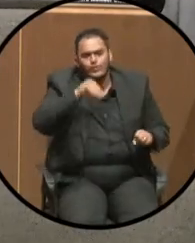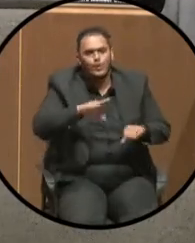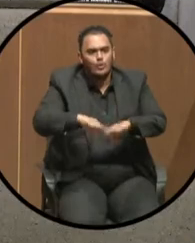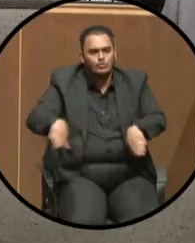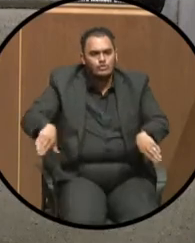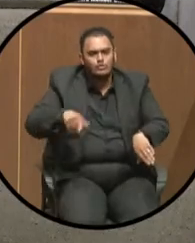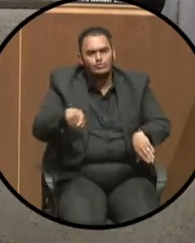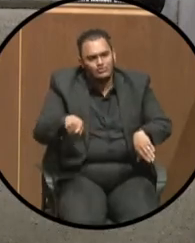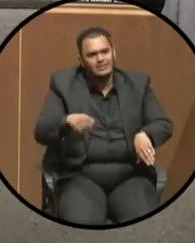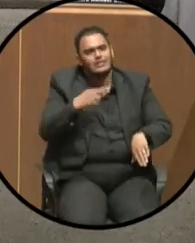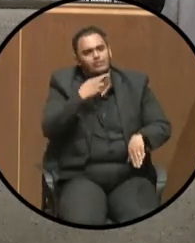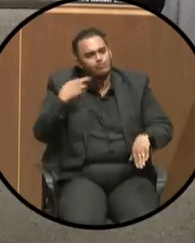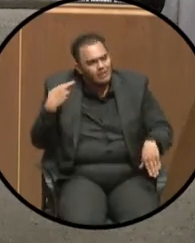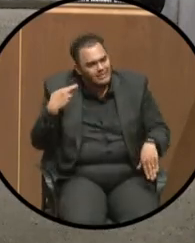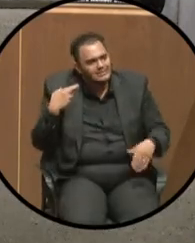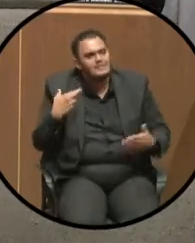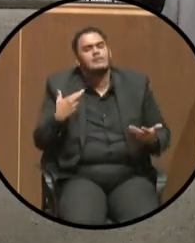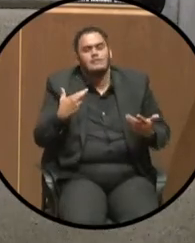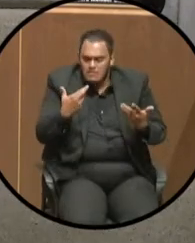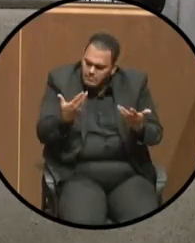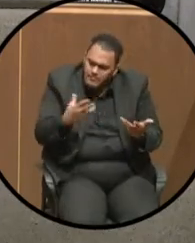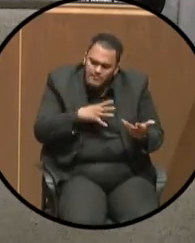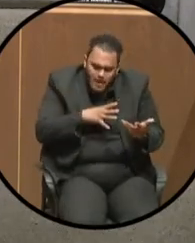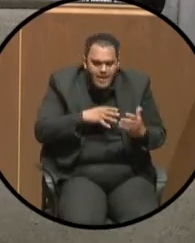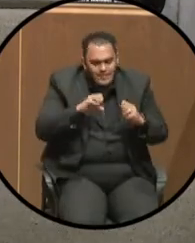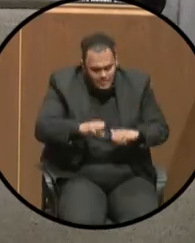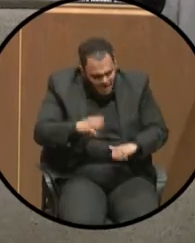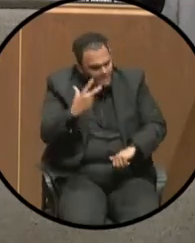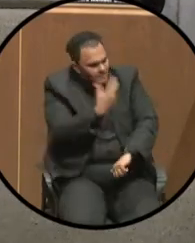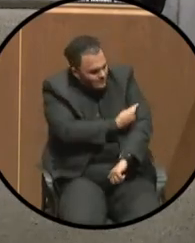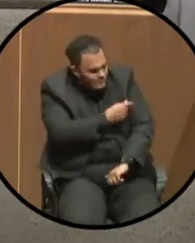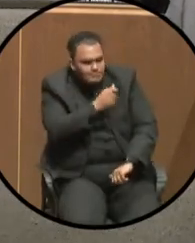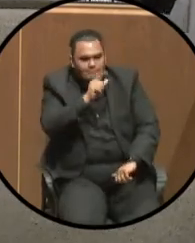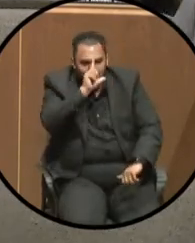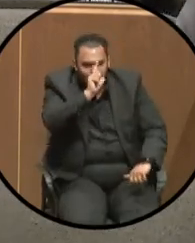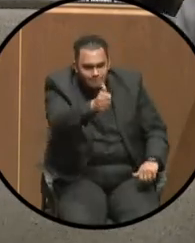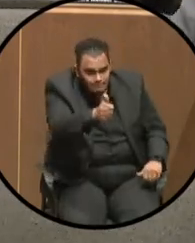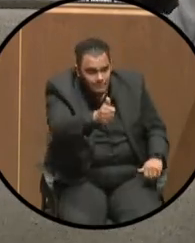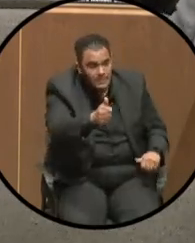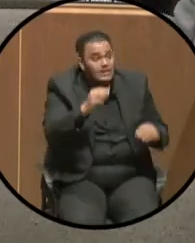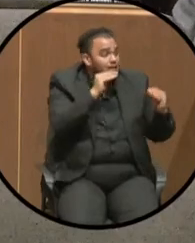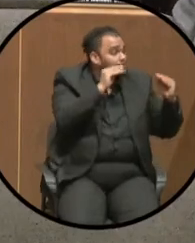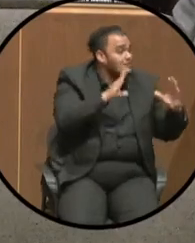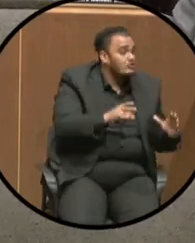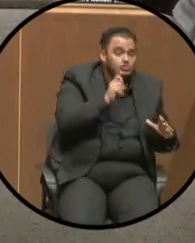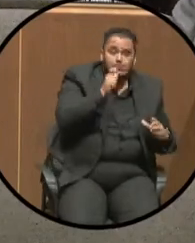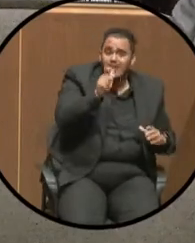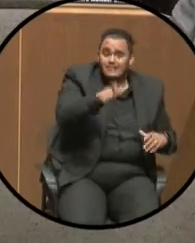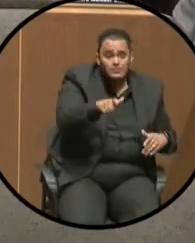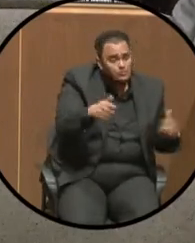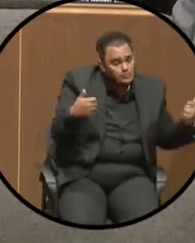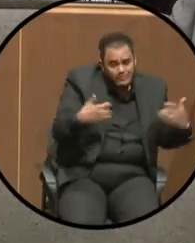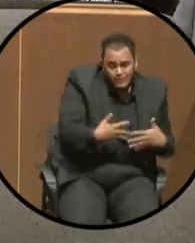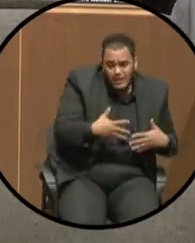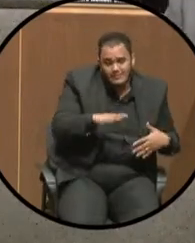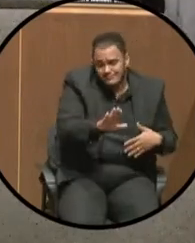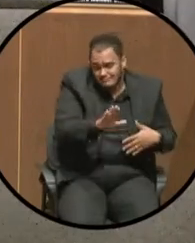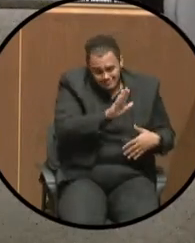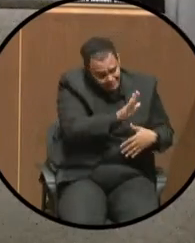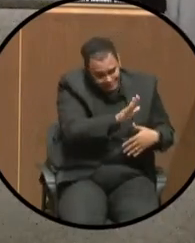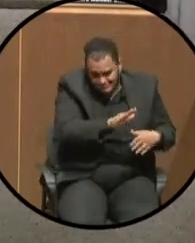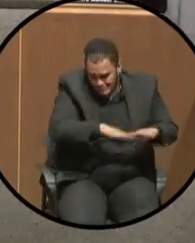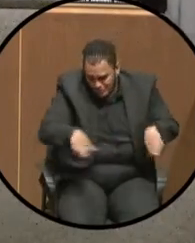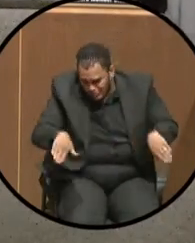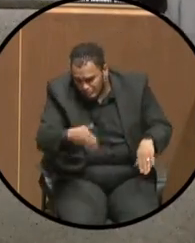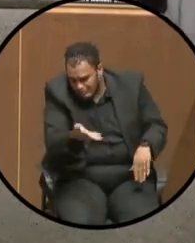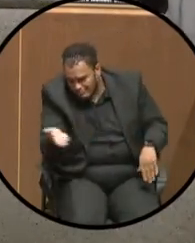able to get a vaccination if they choose. We know that a teacher does not need to be afraid of her students. And we know doctors know the proper treatment for the